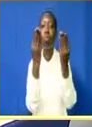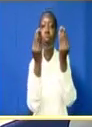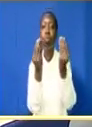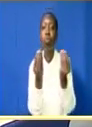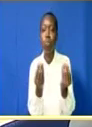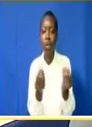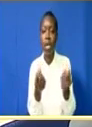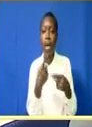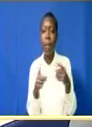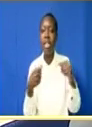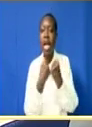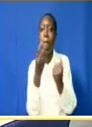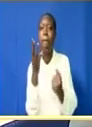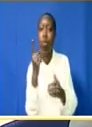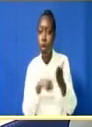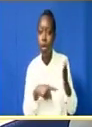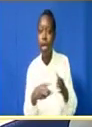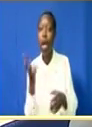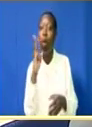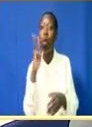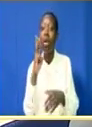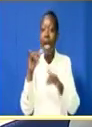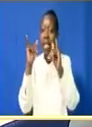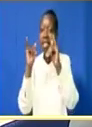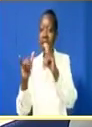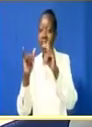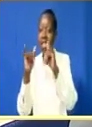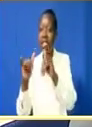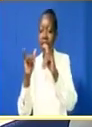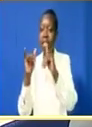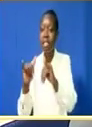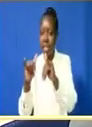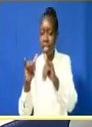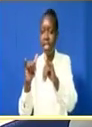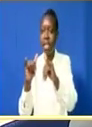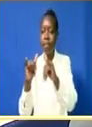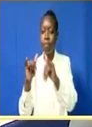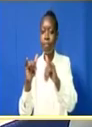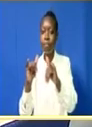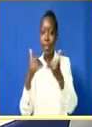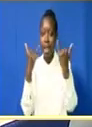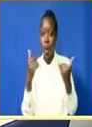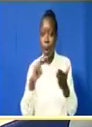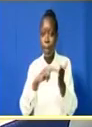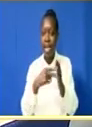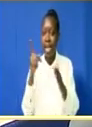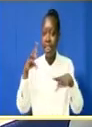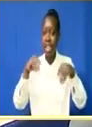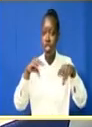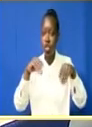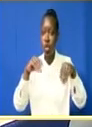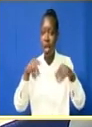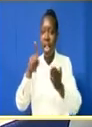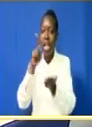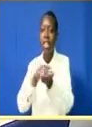that characteristic, we say it retains water. Okay. So clay soil retains water. So that's our keyword.